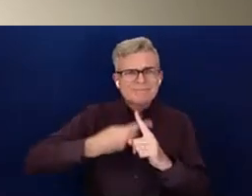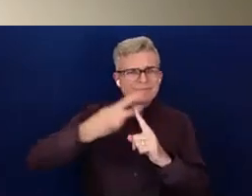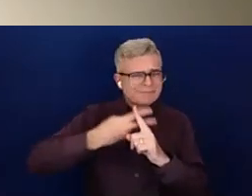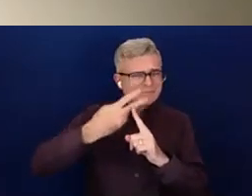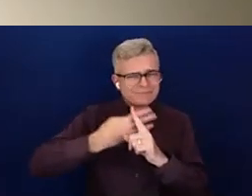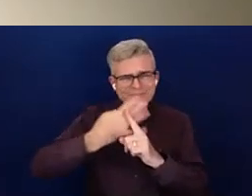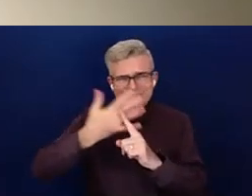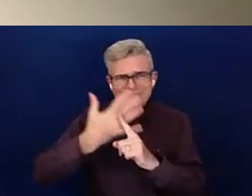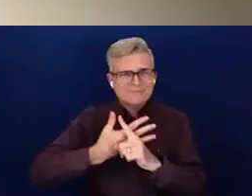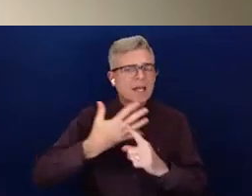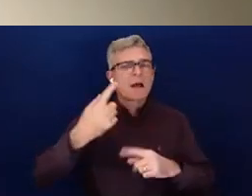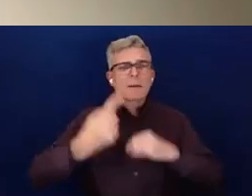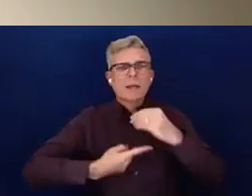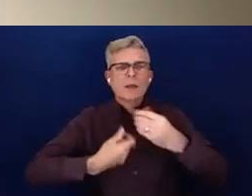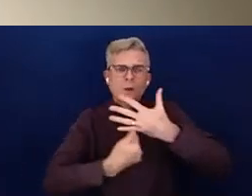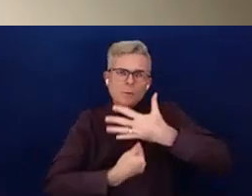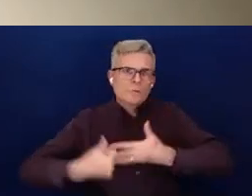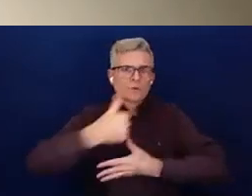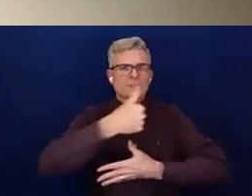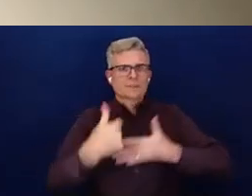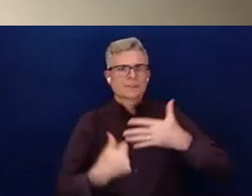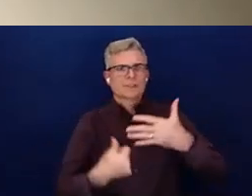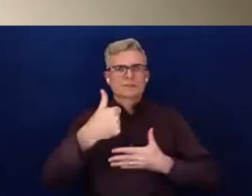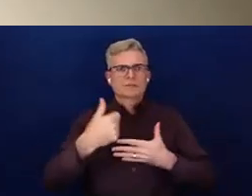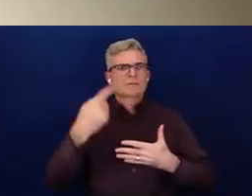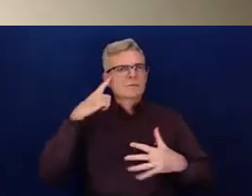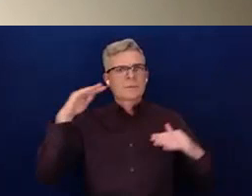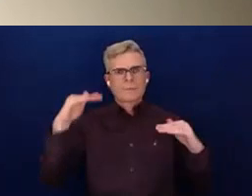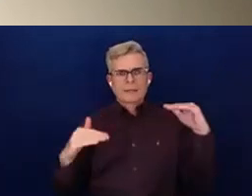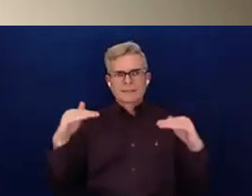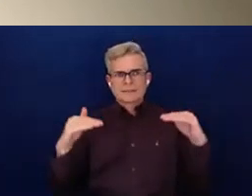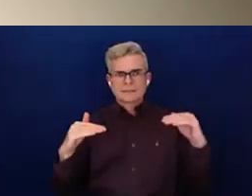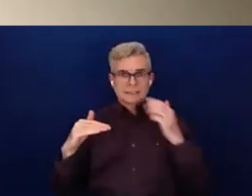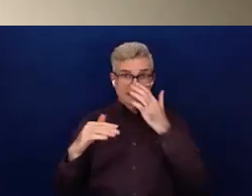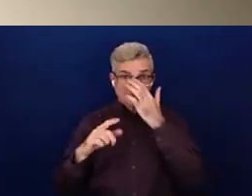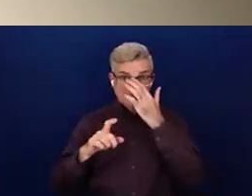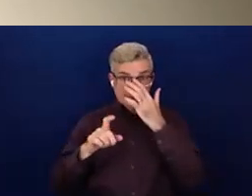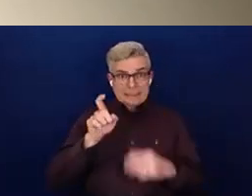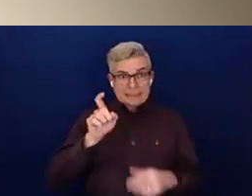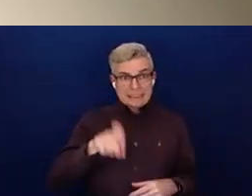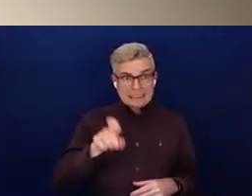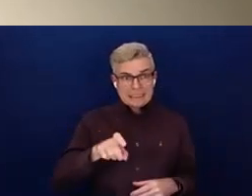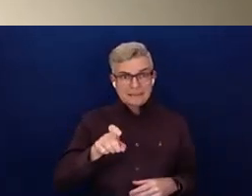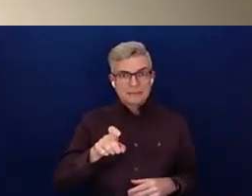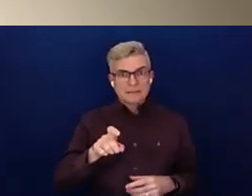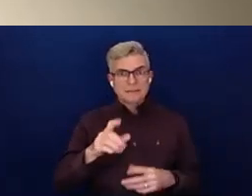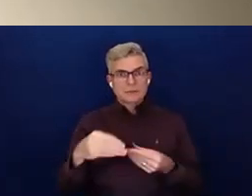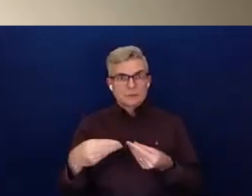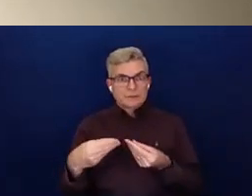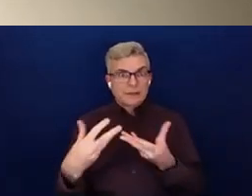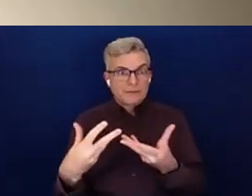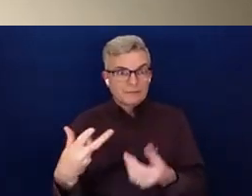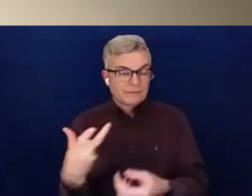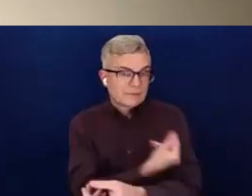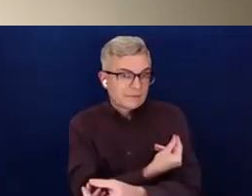prioritization to do it, to balance the need to get the vaccine out to the